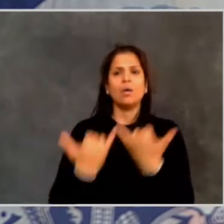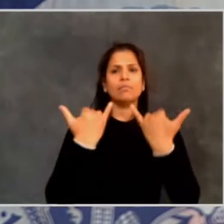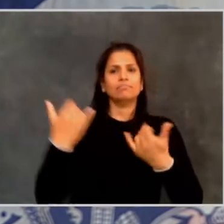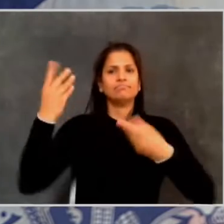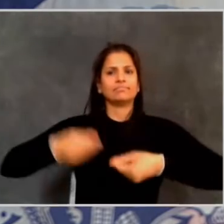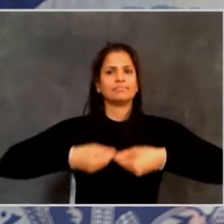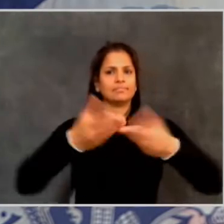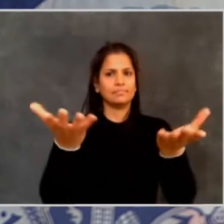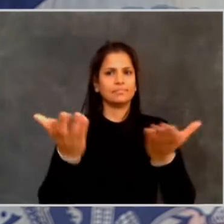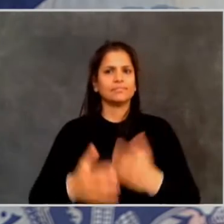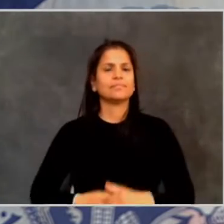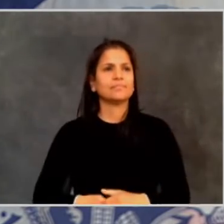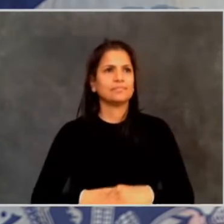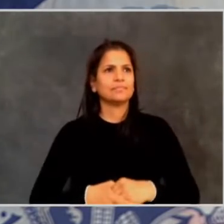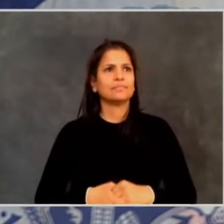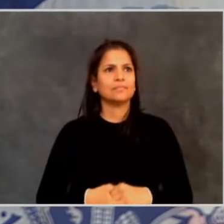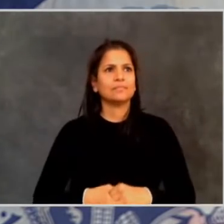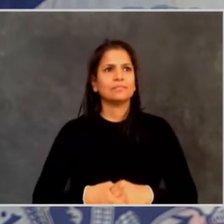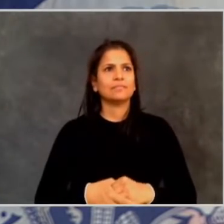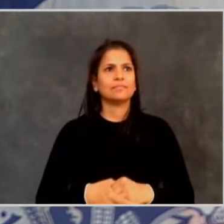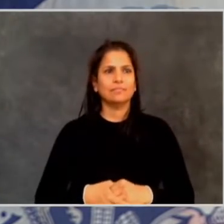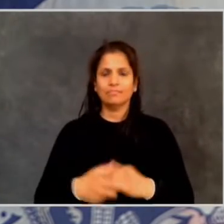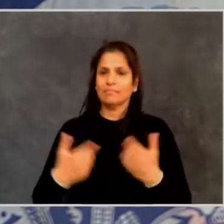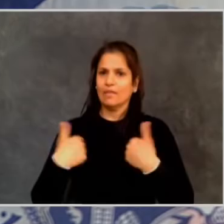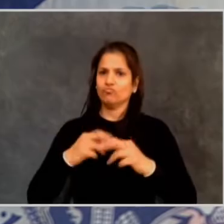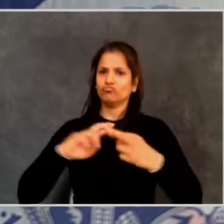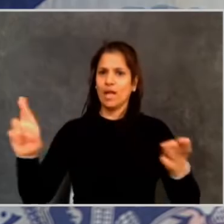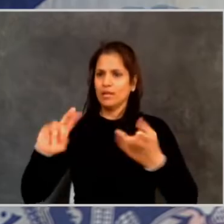we'd like to be able to provide, and some of it is